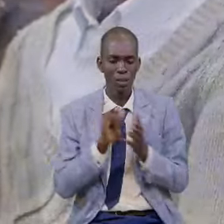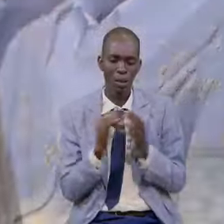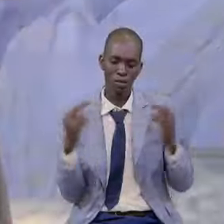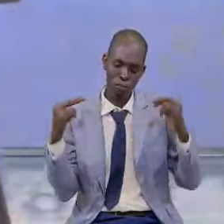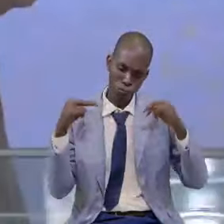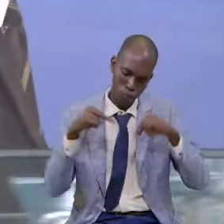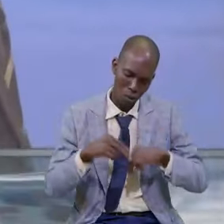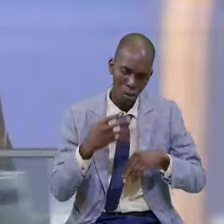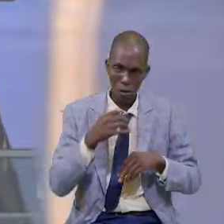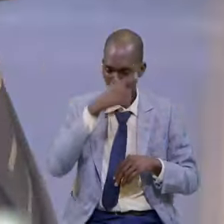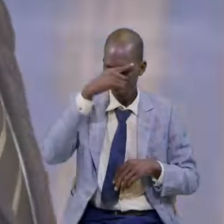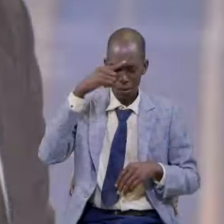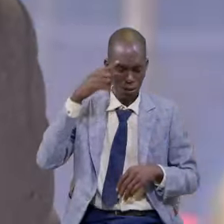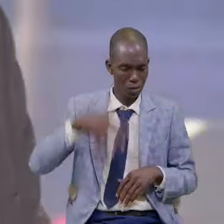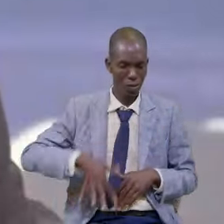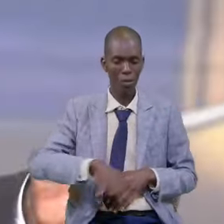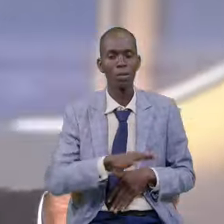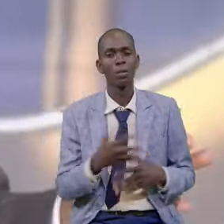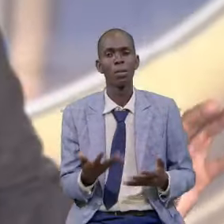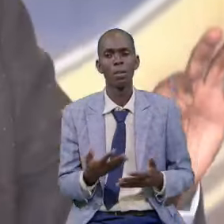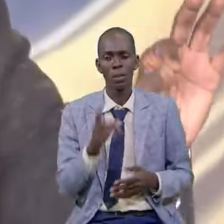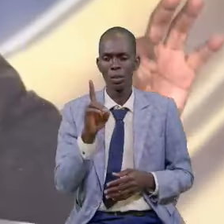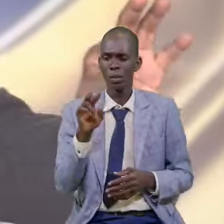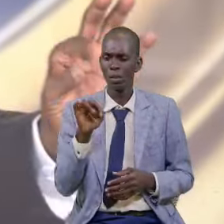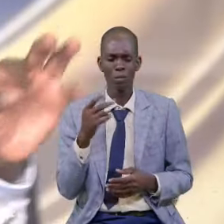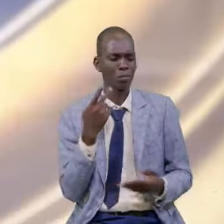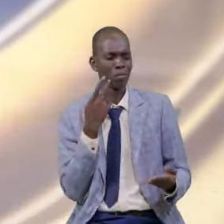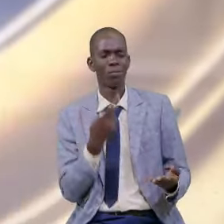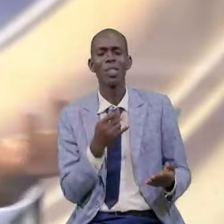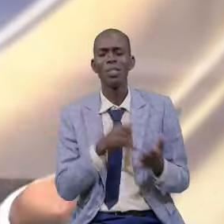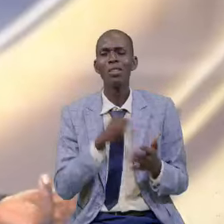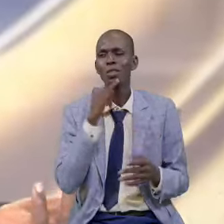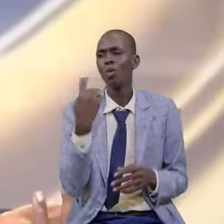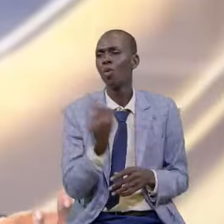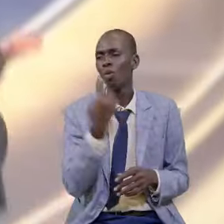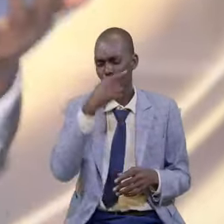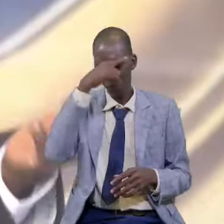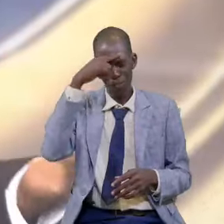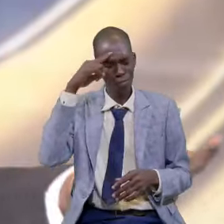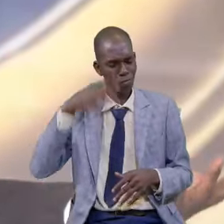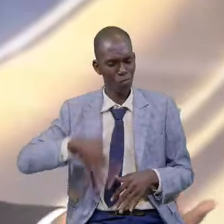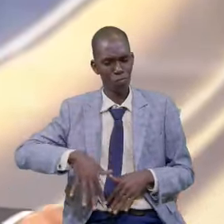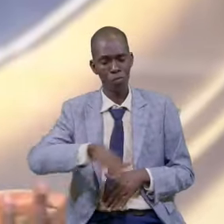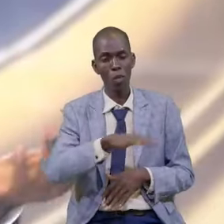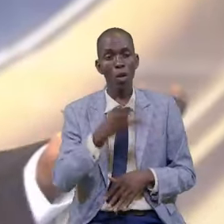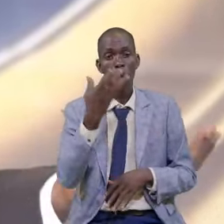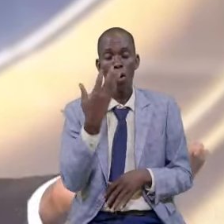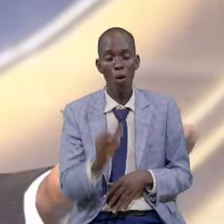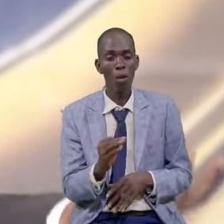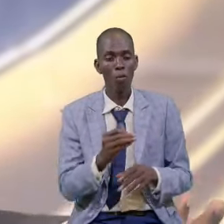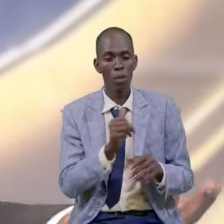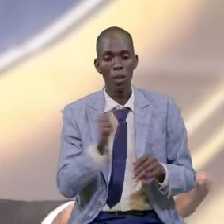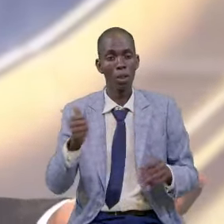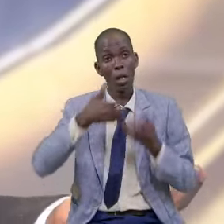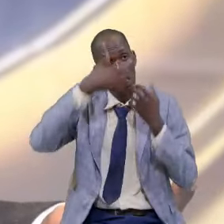David realized it's only a shadow. The shadow of a sword cannot cut me. The shadow of a lion